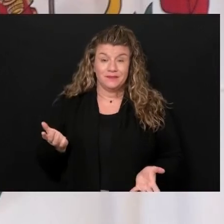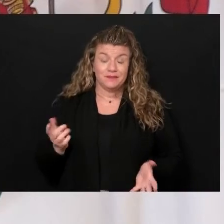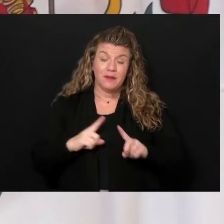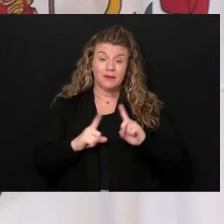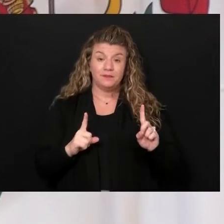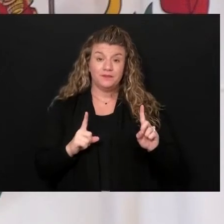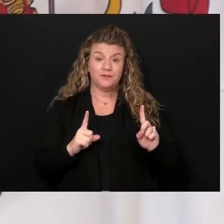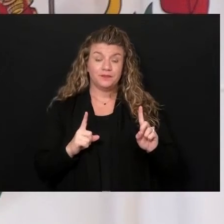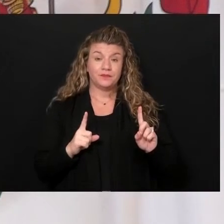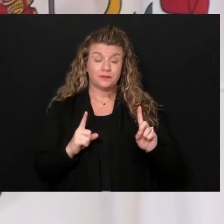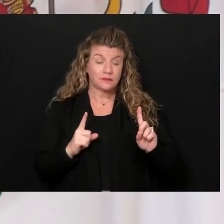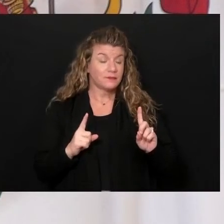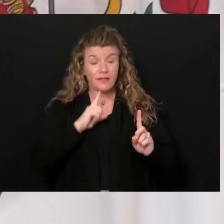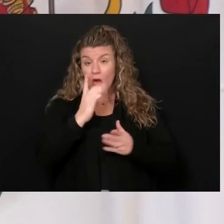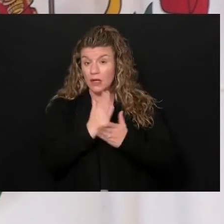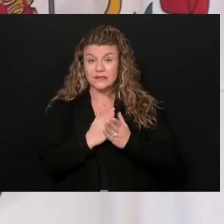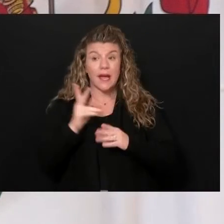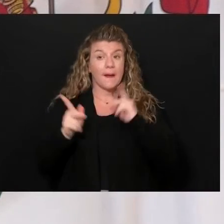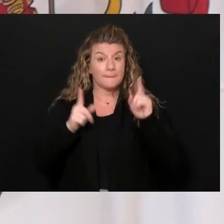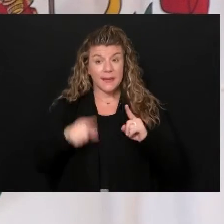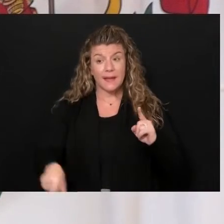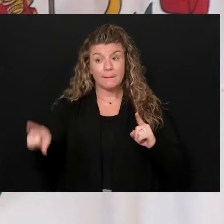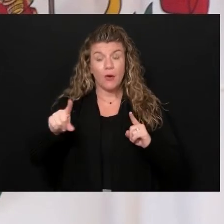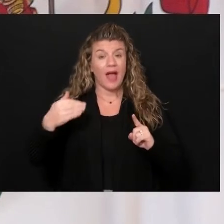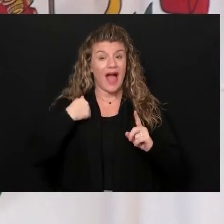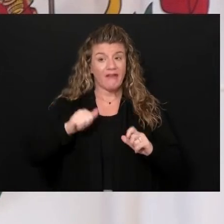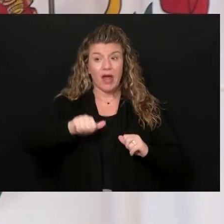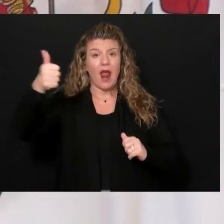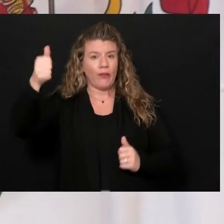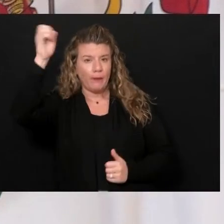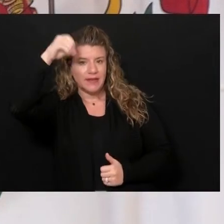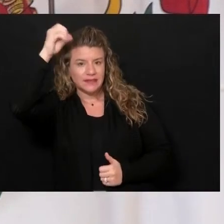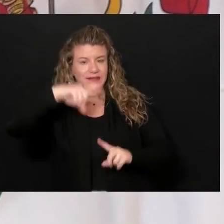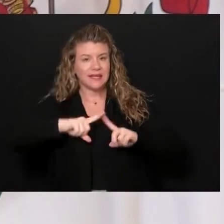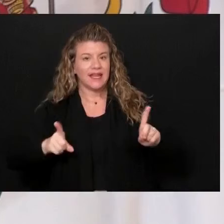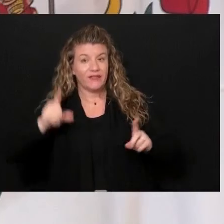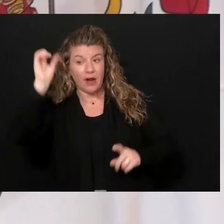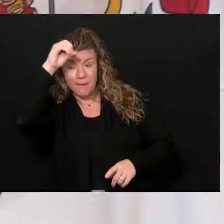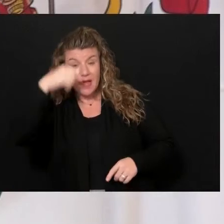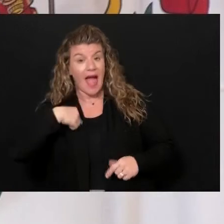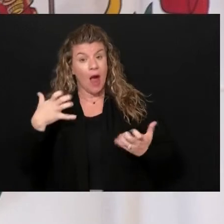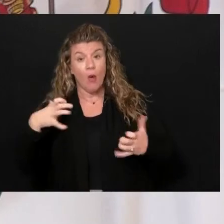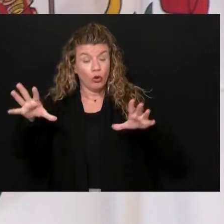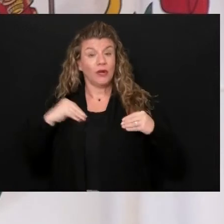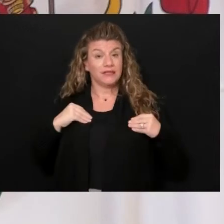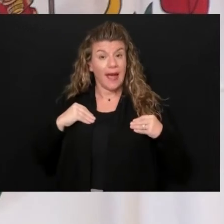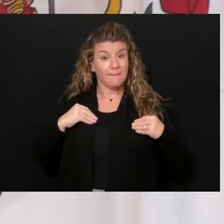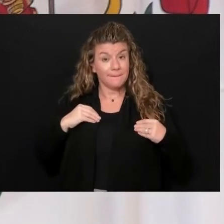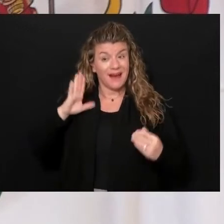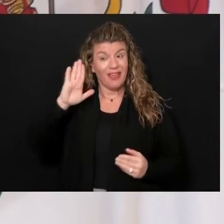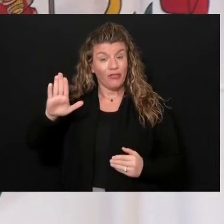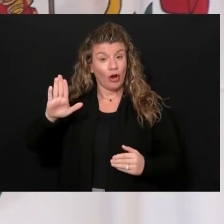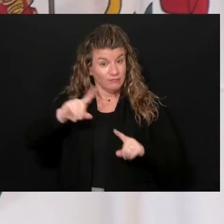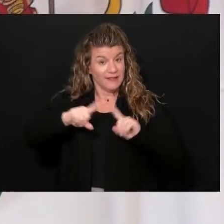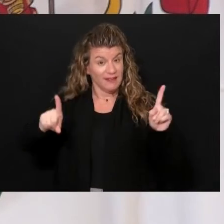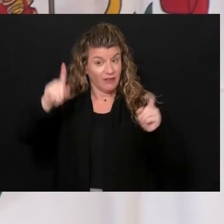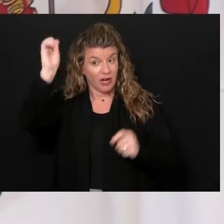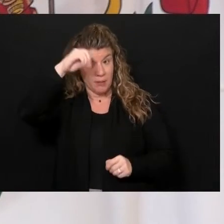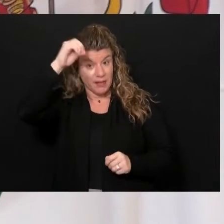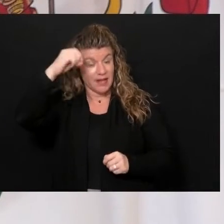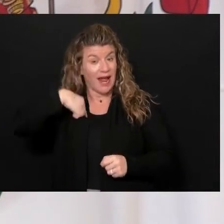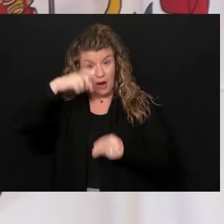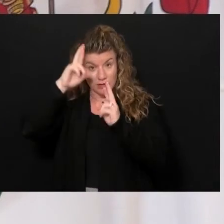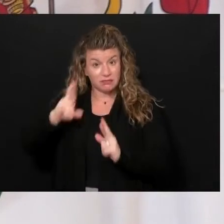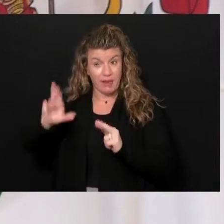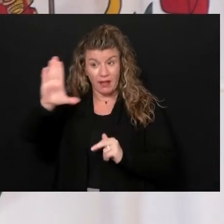But there are those that have a different opinion. We want to accept their different opinion respectfully, but